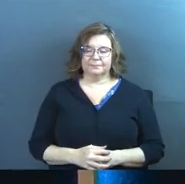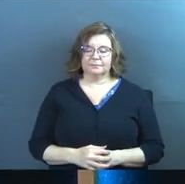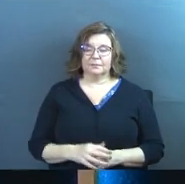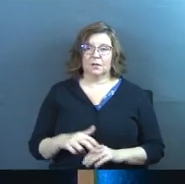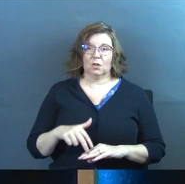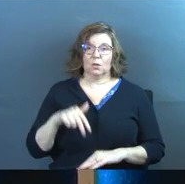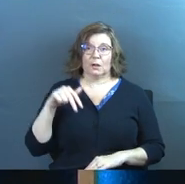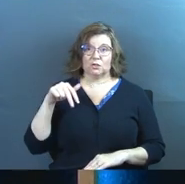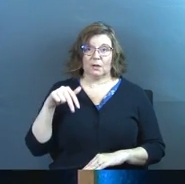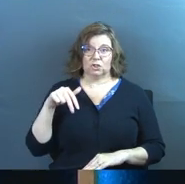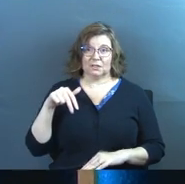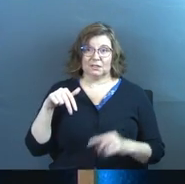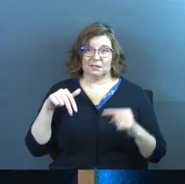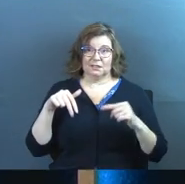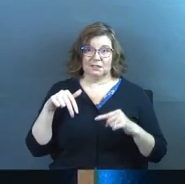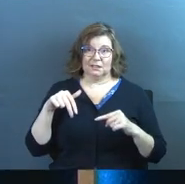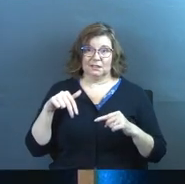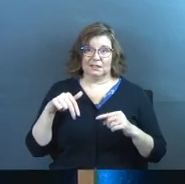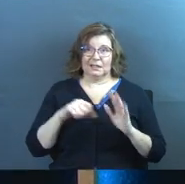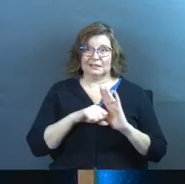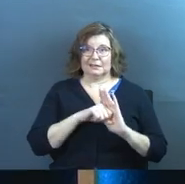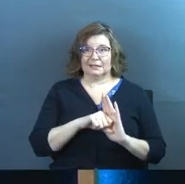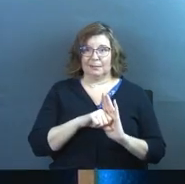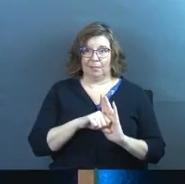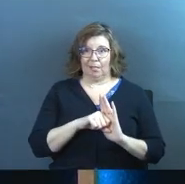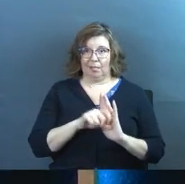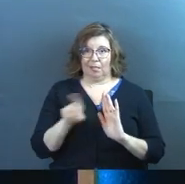the resurrection is a symbol.